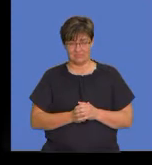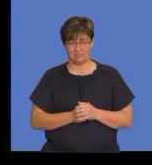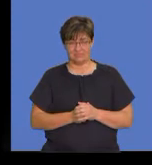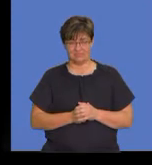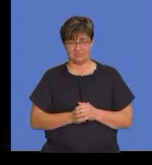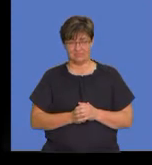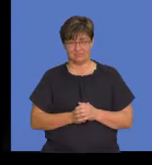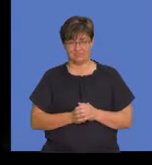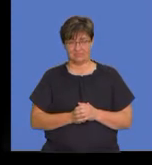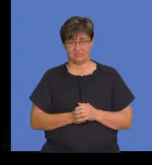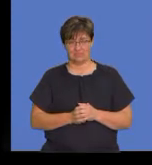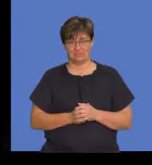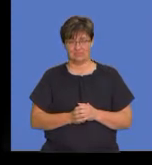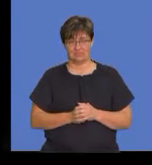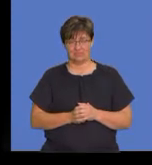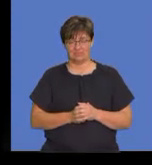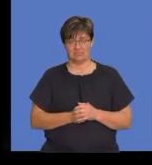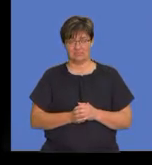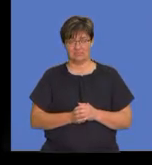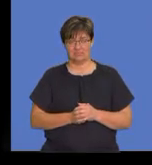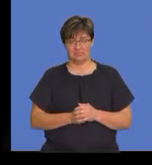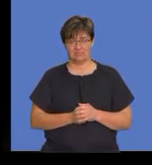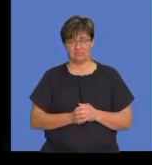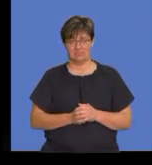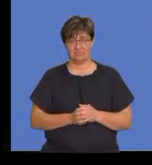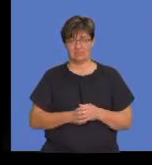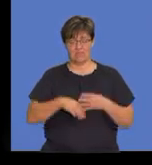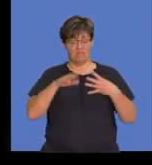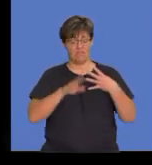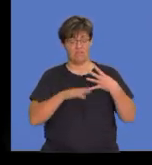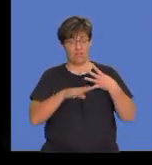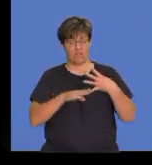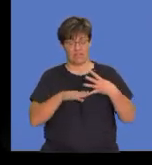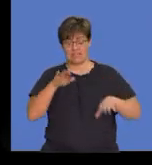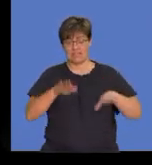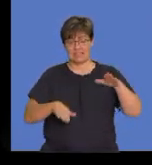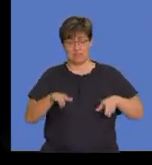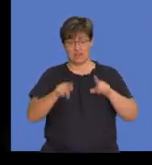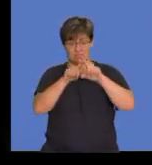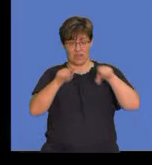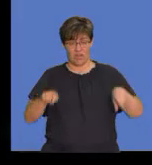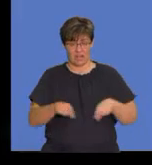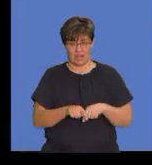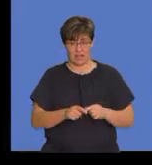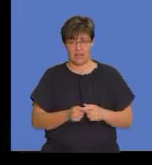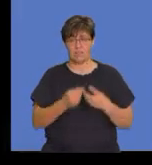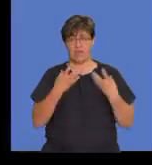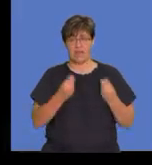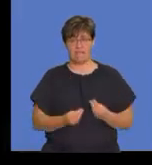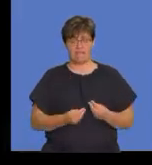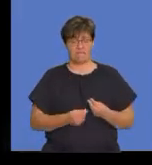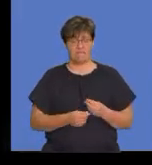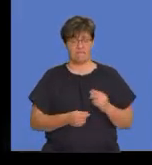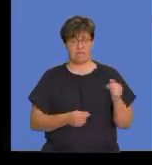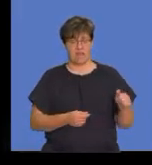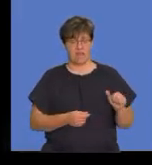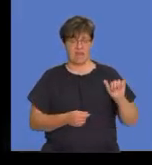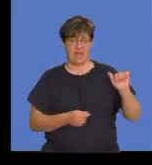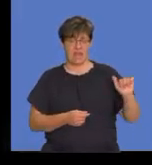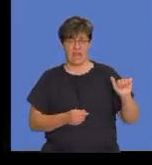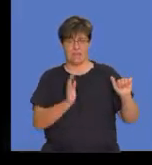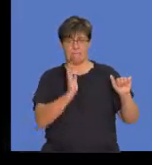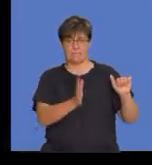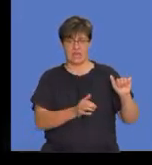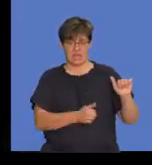about similar triangles. The fourth similar triangle, I just have my